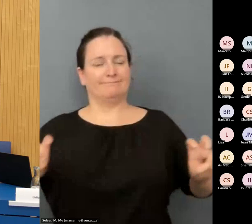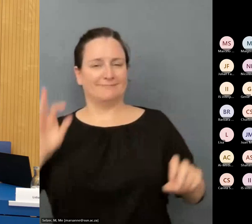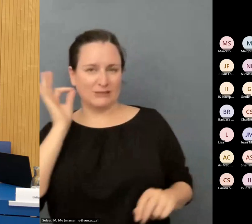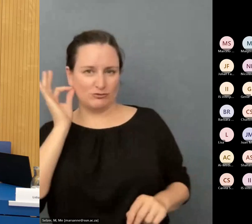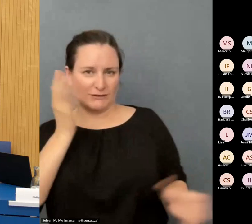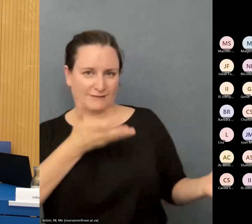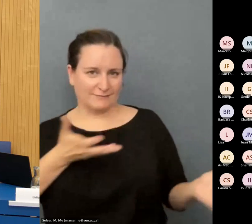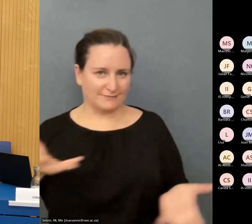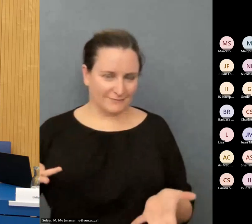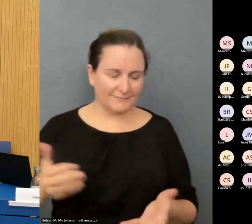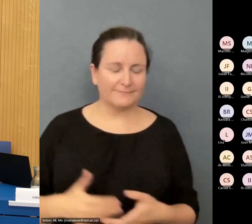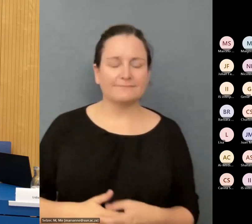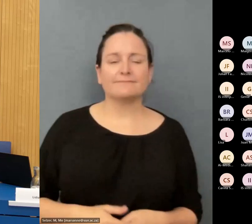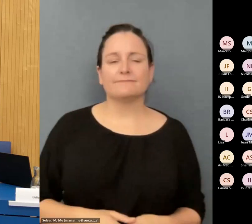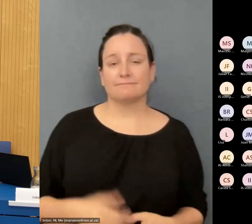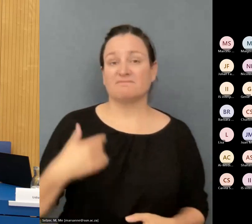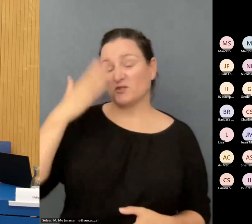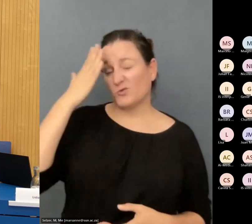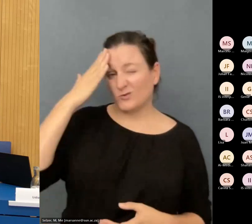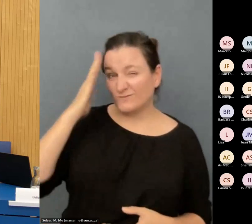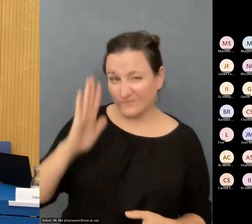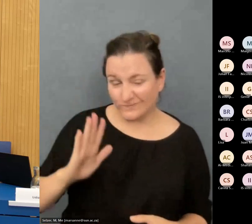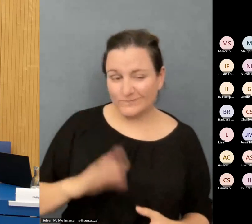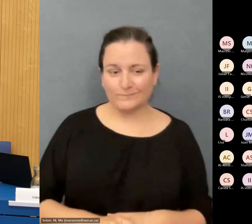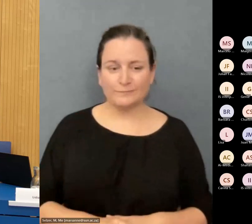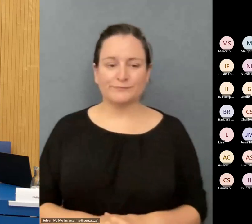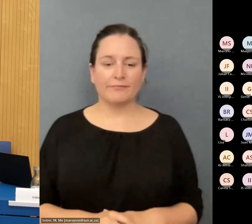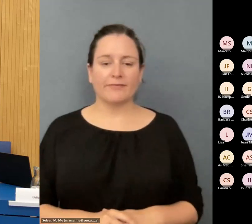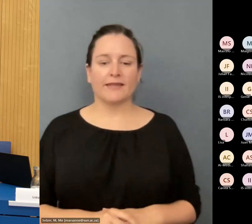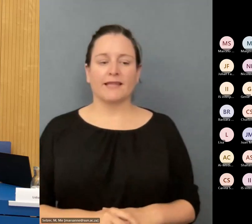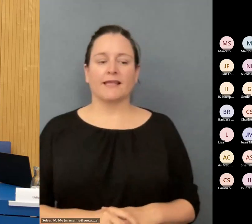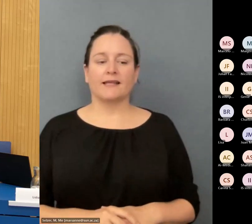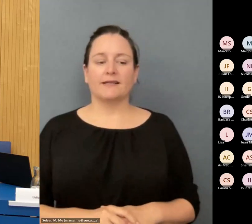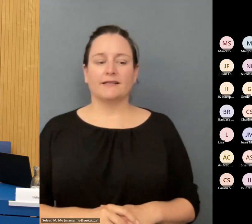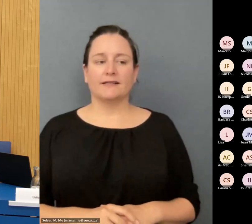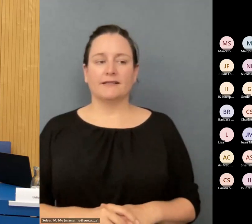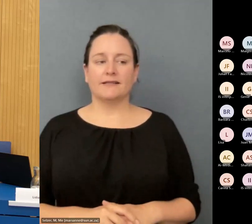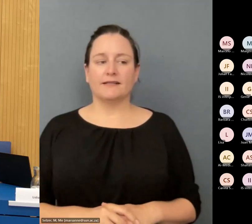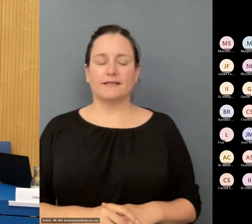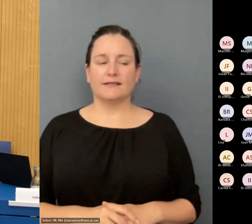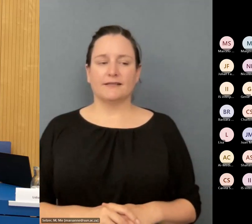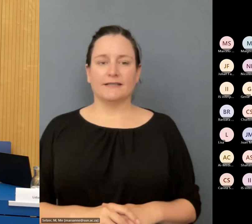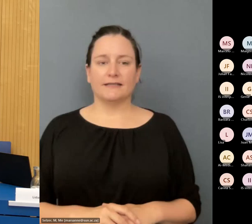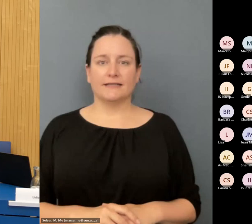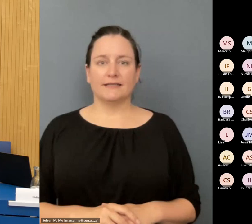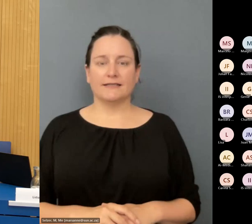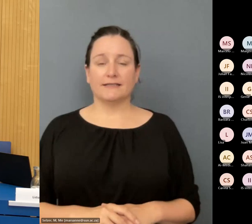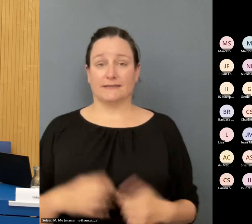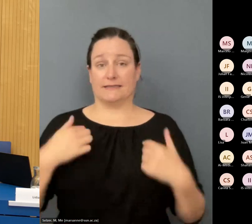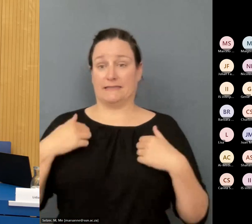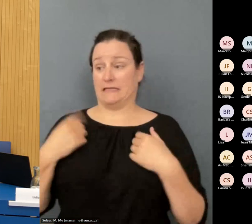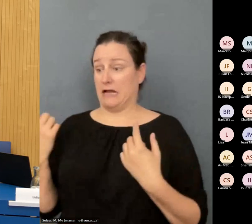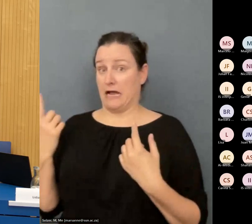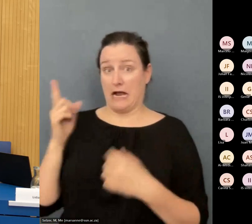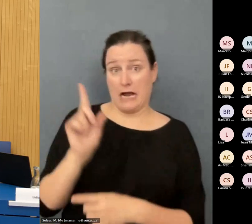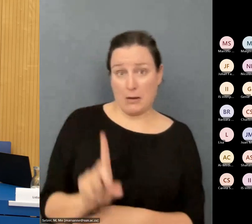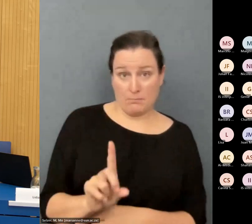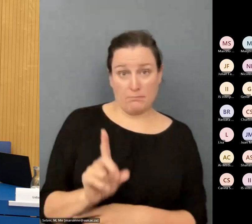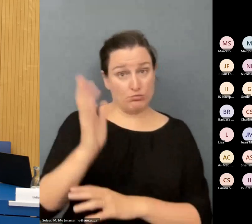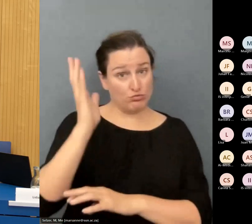One of the of the points we were asked for to come here and present